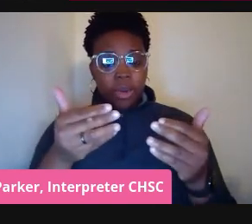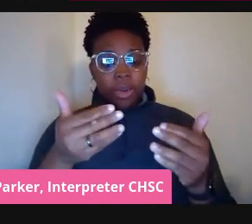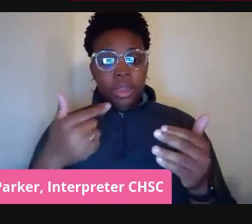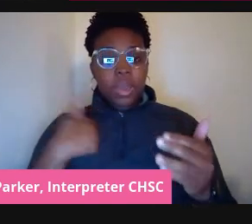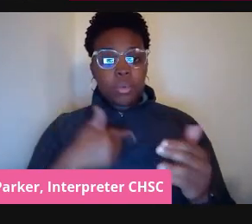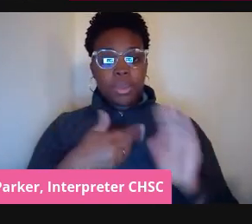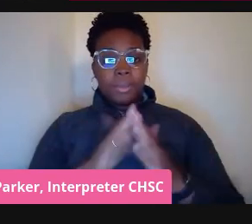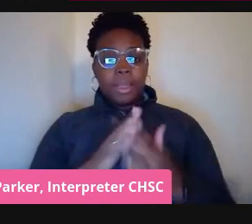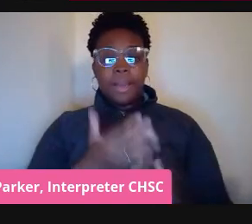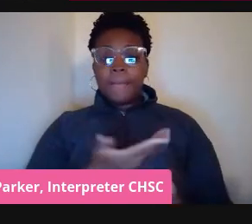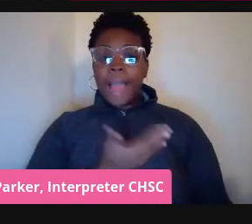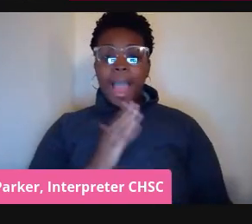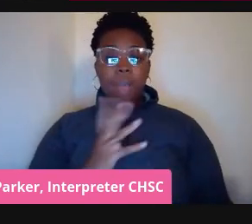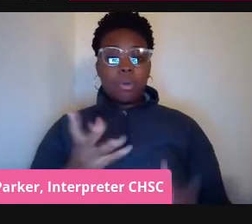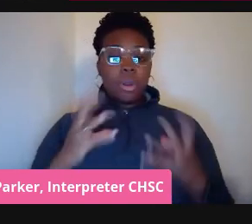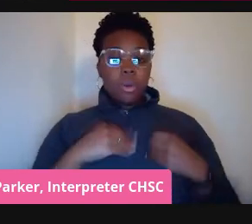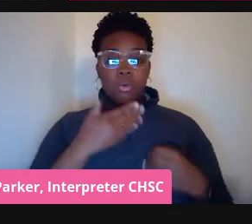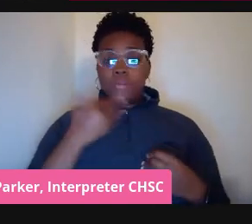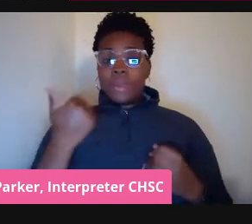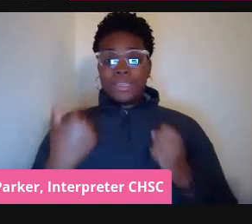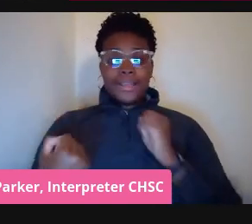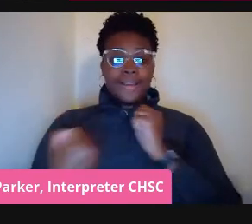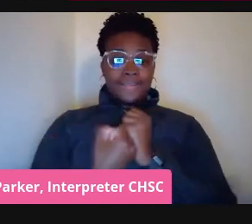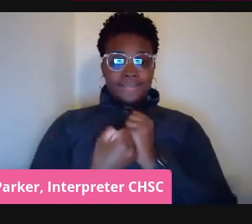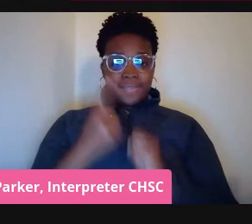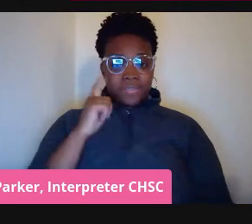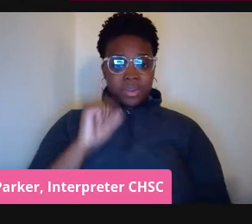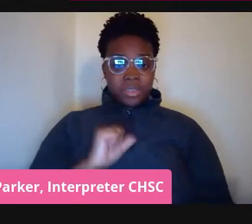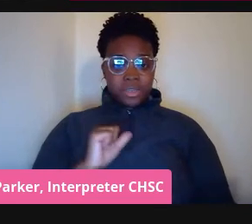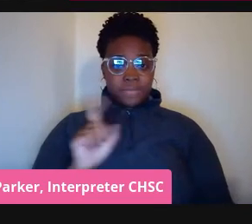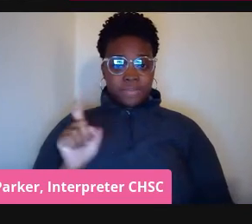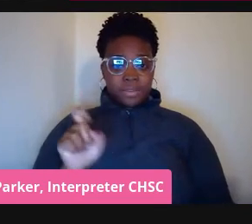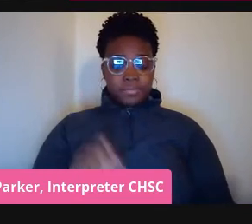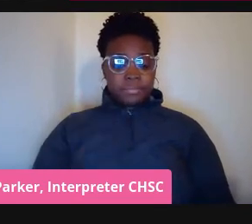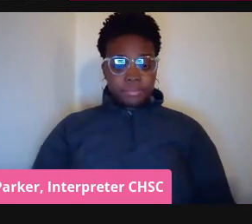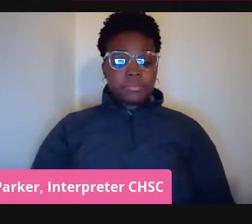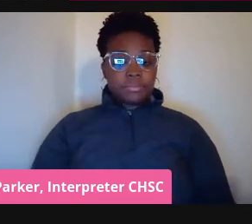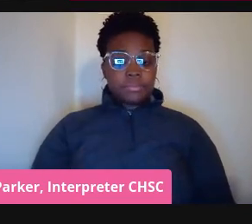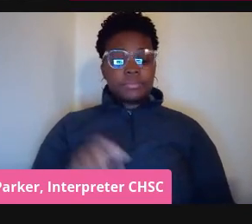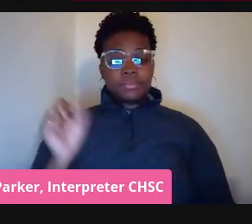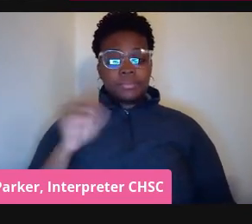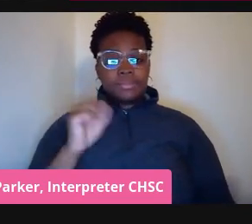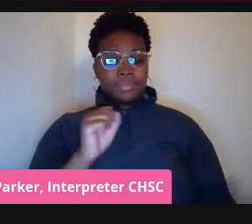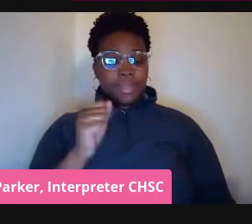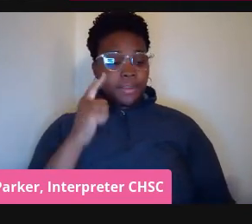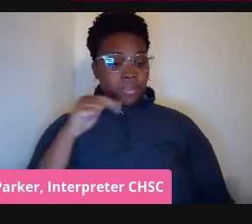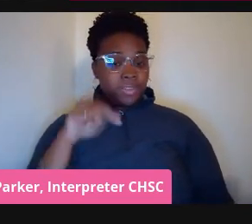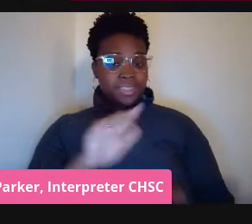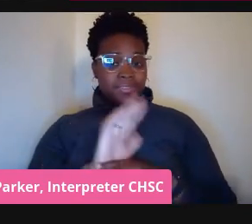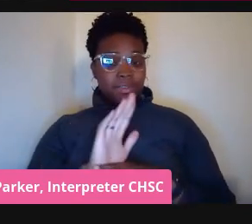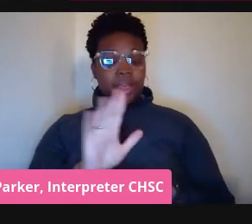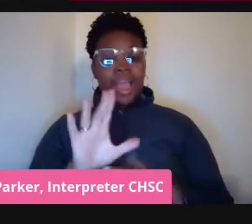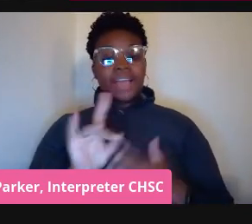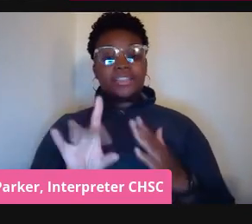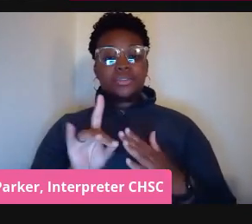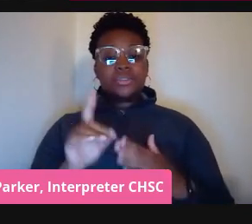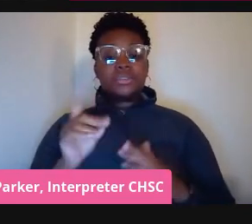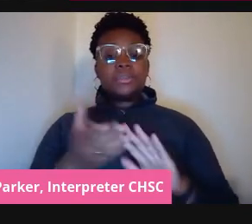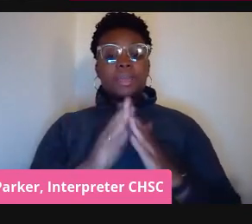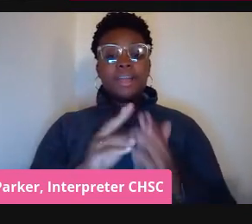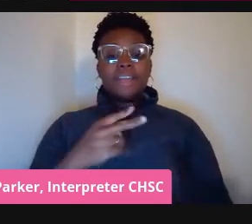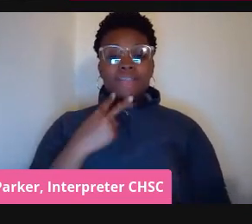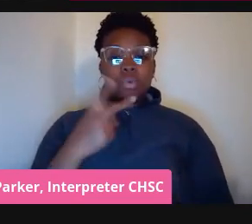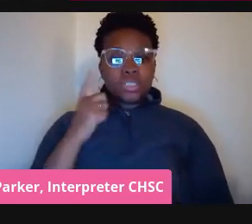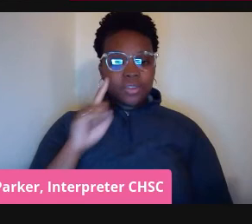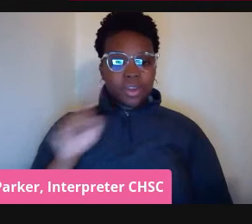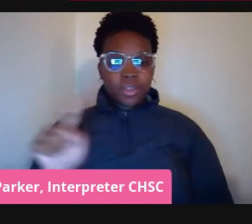for ourselves? Absolutely. For this film, for me, I've chosen to become a voice for the voiceless. There's so